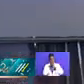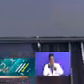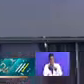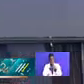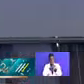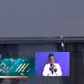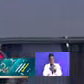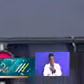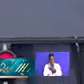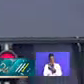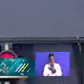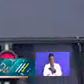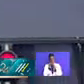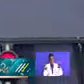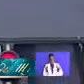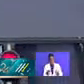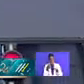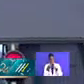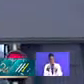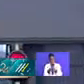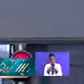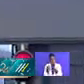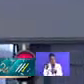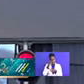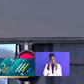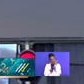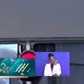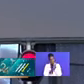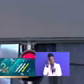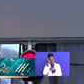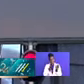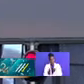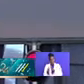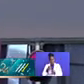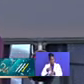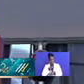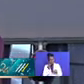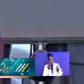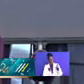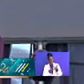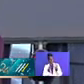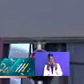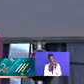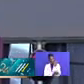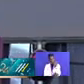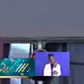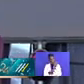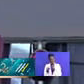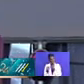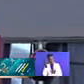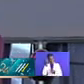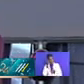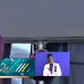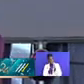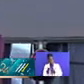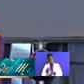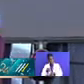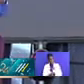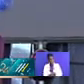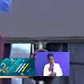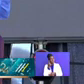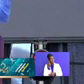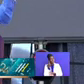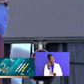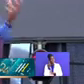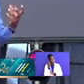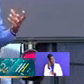altar called poverty mindset so last time we were looking at the poverty mindset and we were saying what